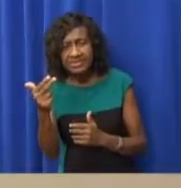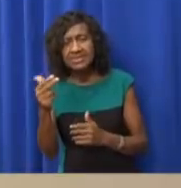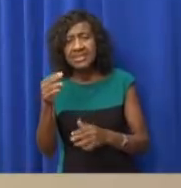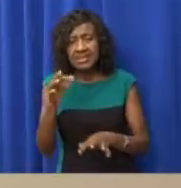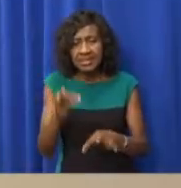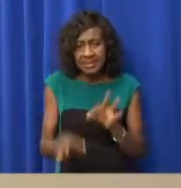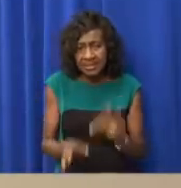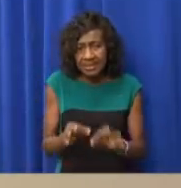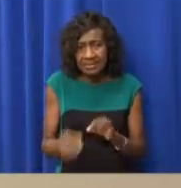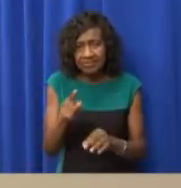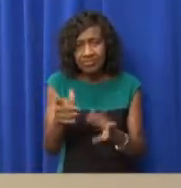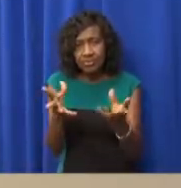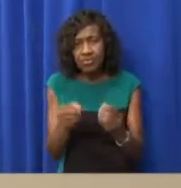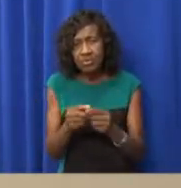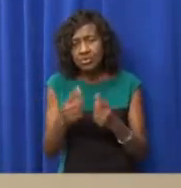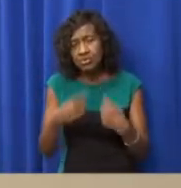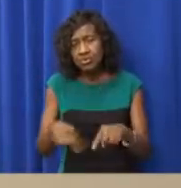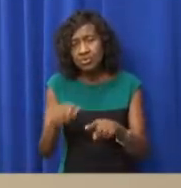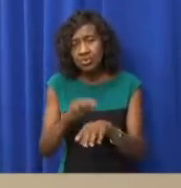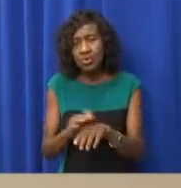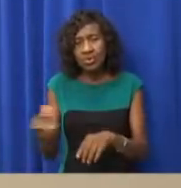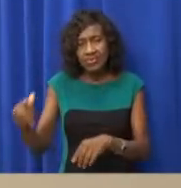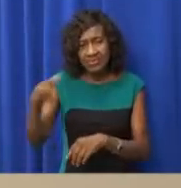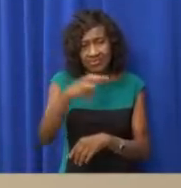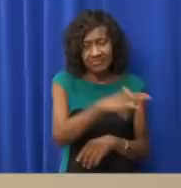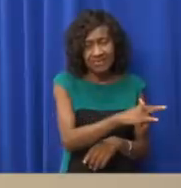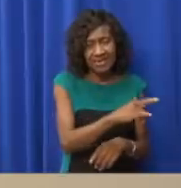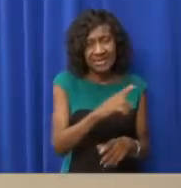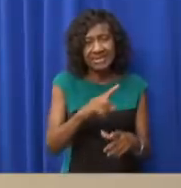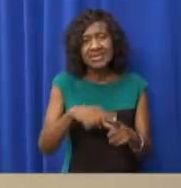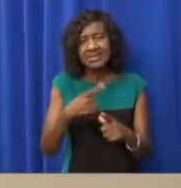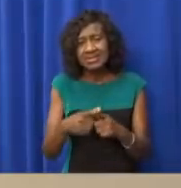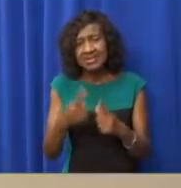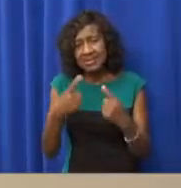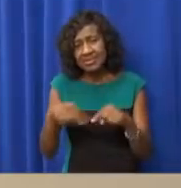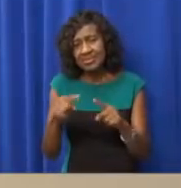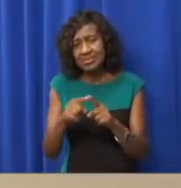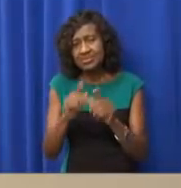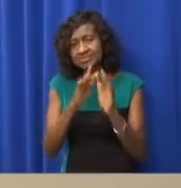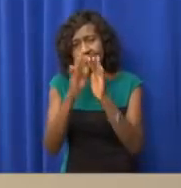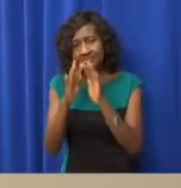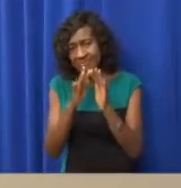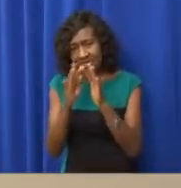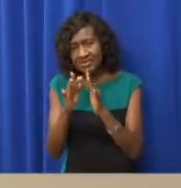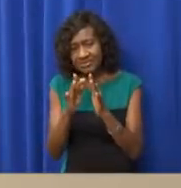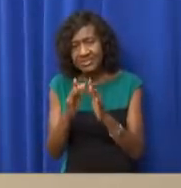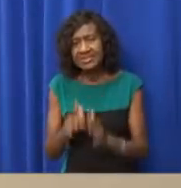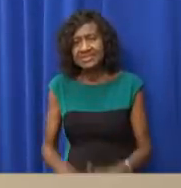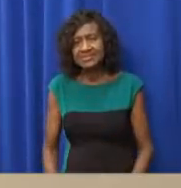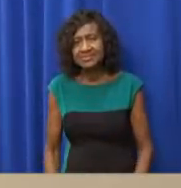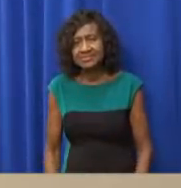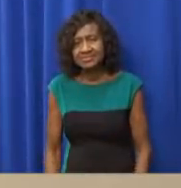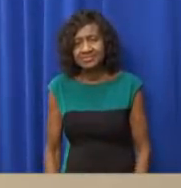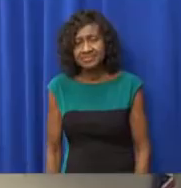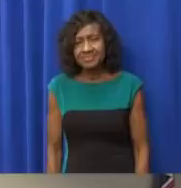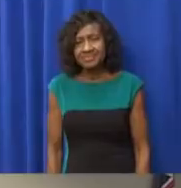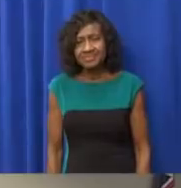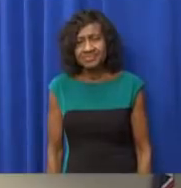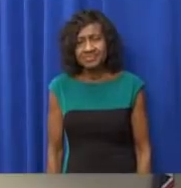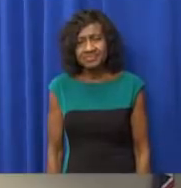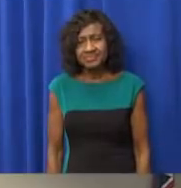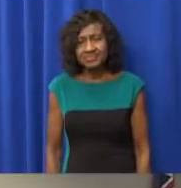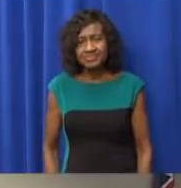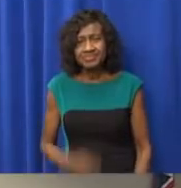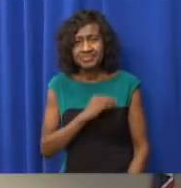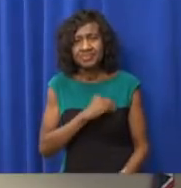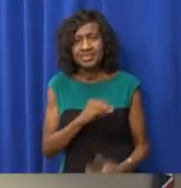those flights, get in touch with the individuals via our social media pages. Thank you. Thank you, Your Excellency. Minister of